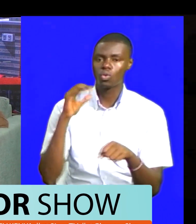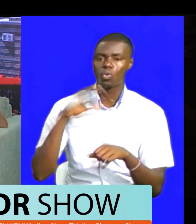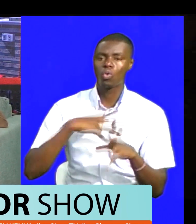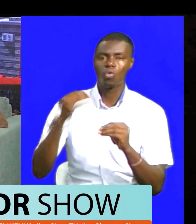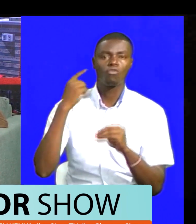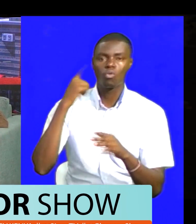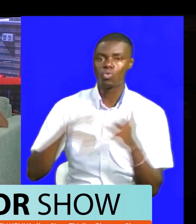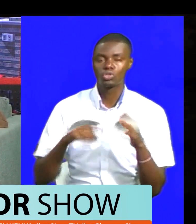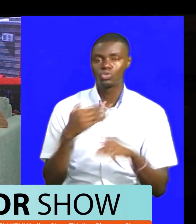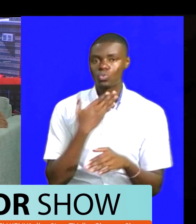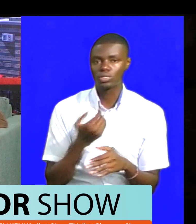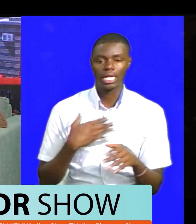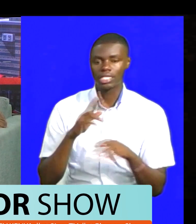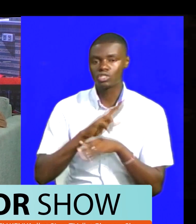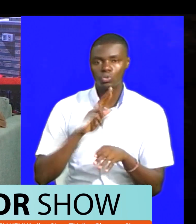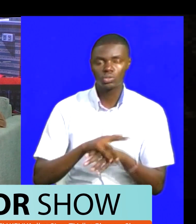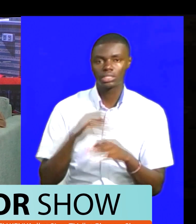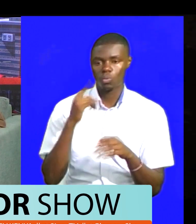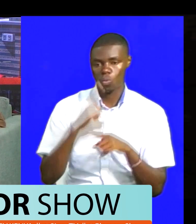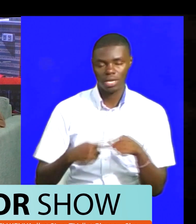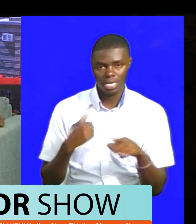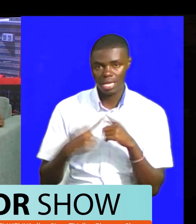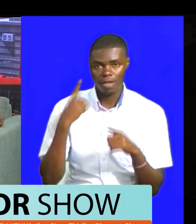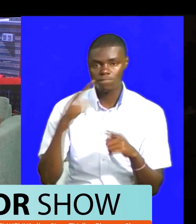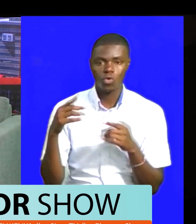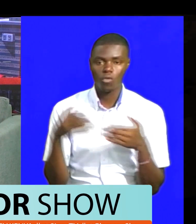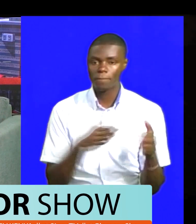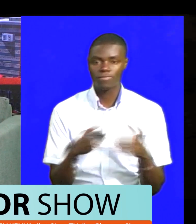utilize that 1 year of the privileges and opportunities.